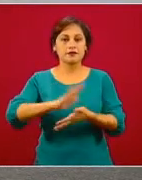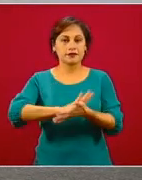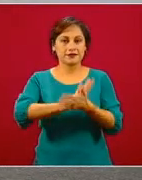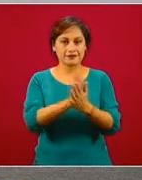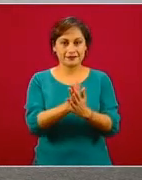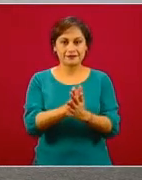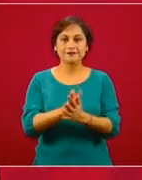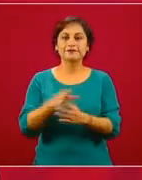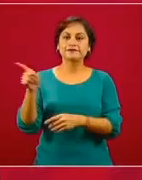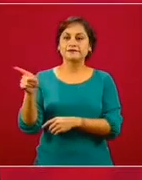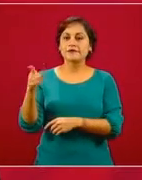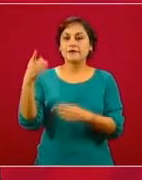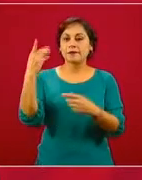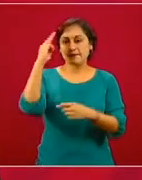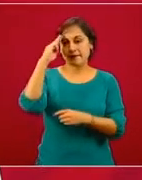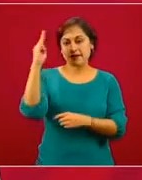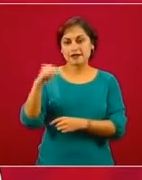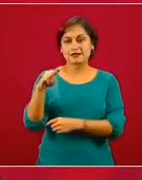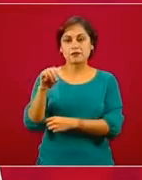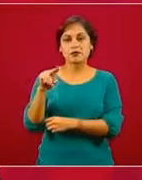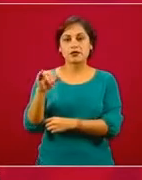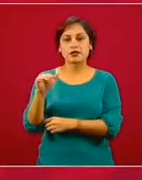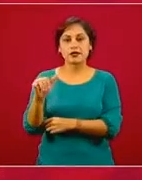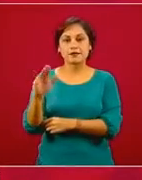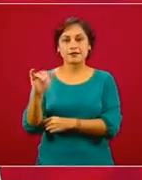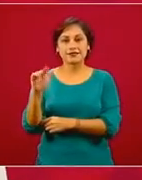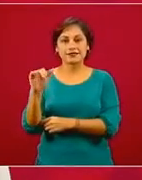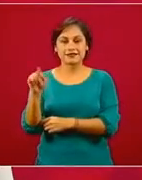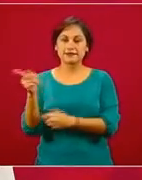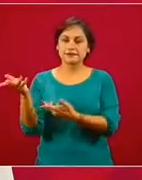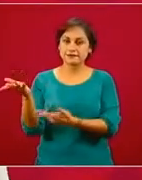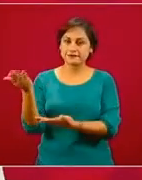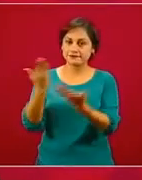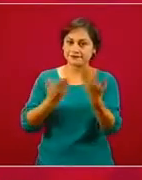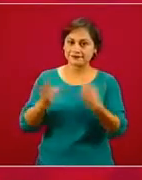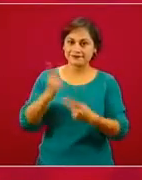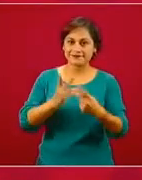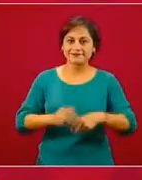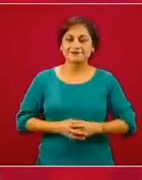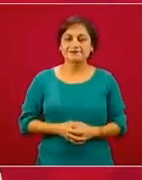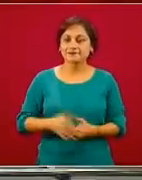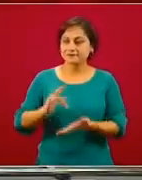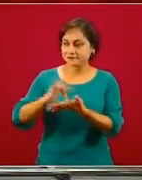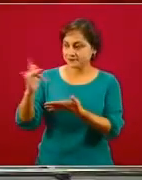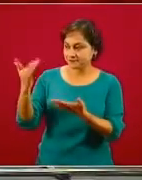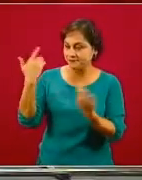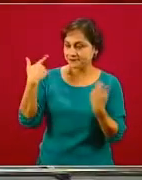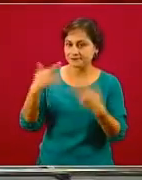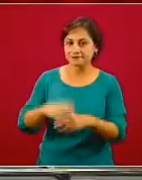of Discrimination, is Monica Macis. Thank you for being with us this evening.